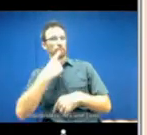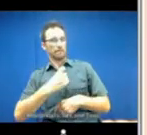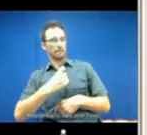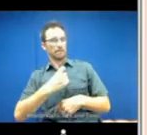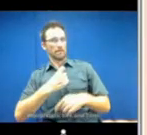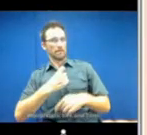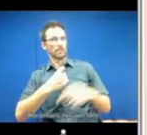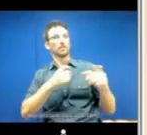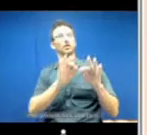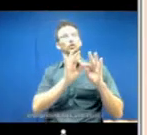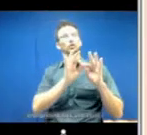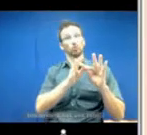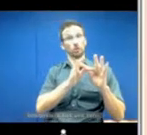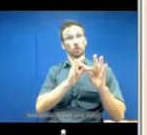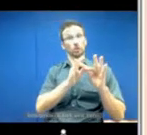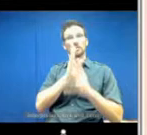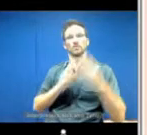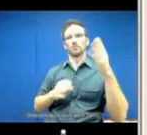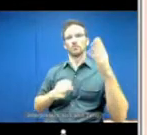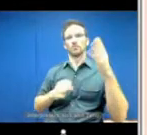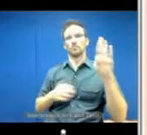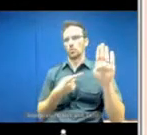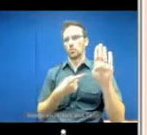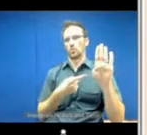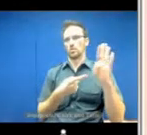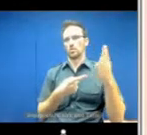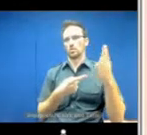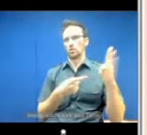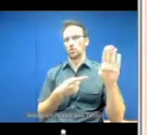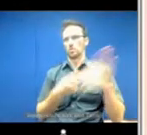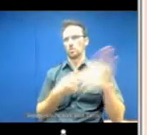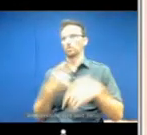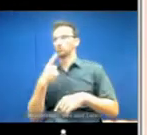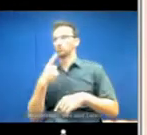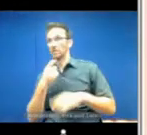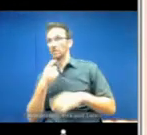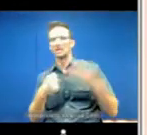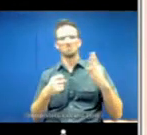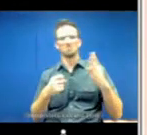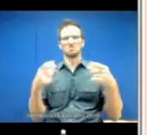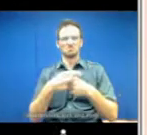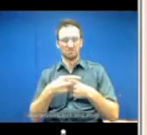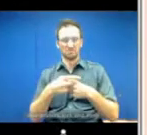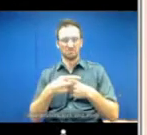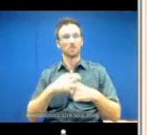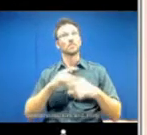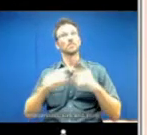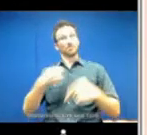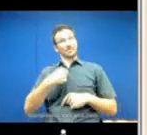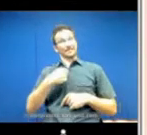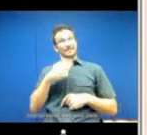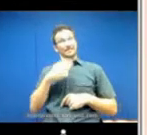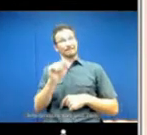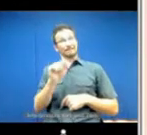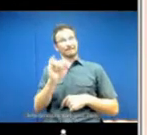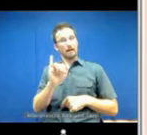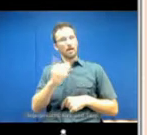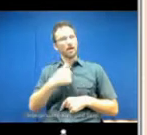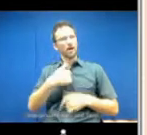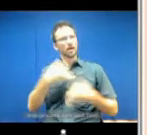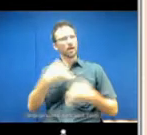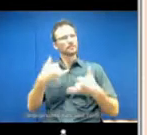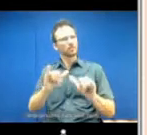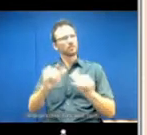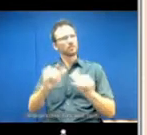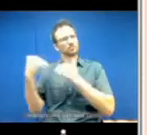blue. Then the burden of proof still is on me as the table interpreter, so it would